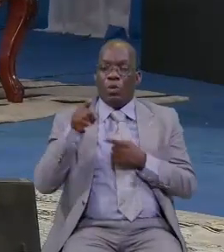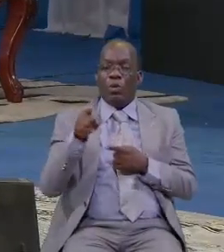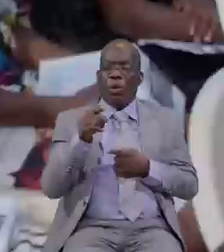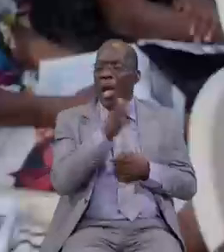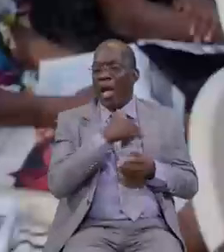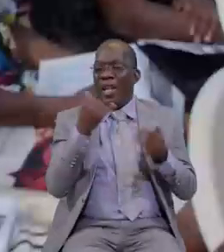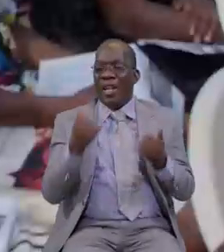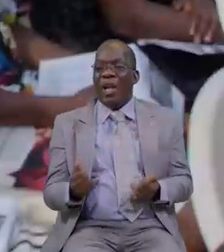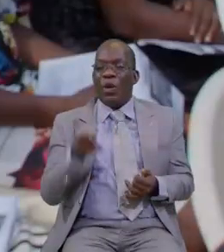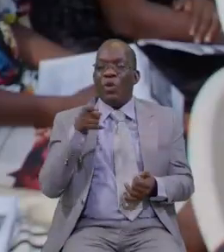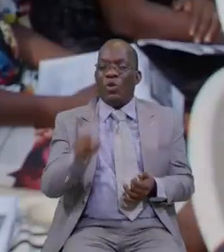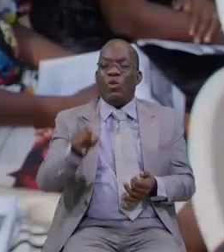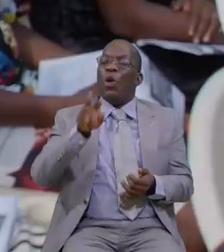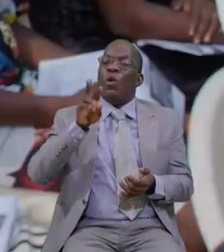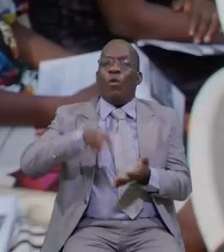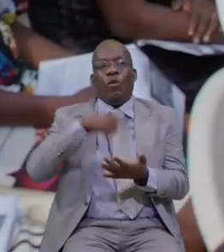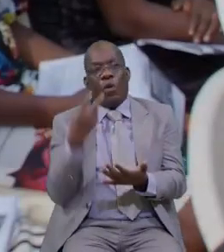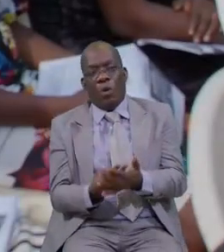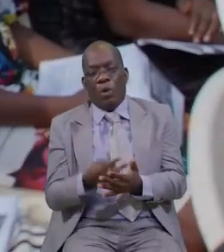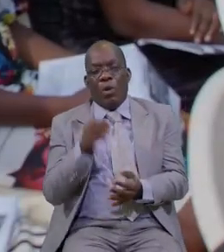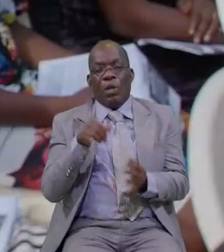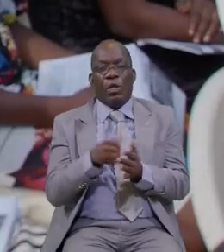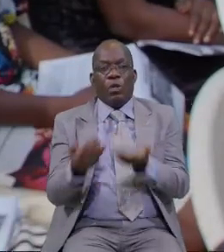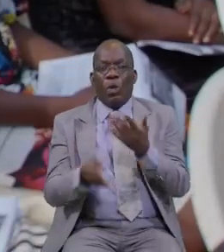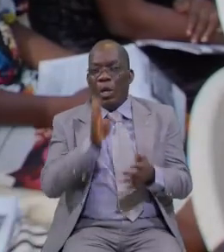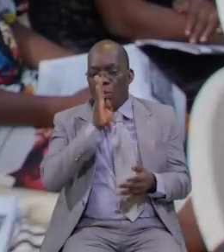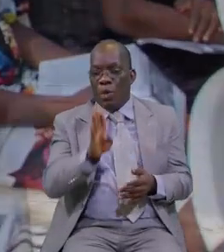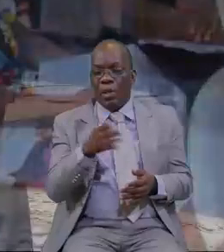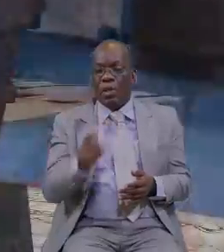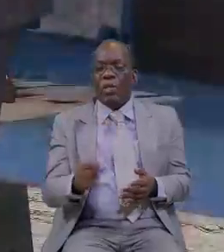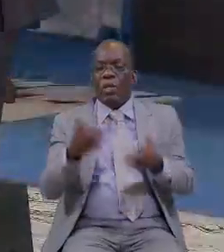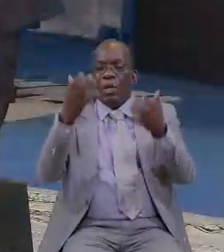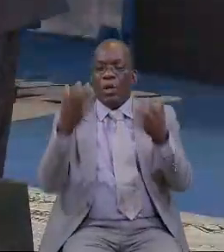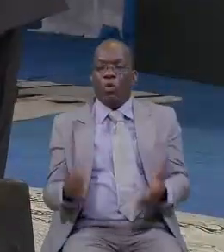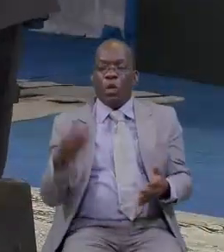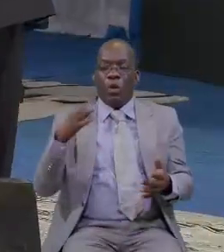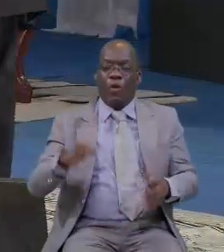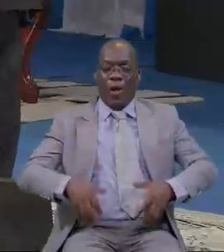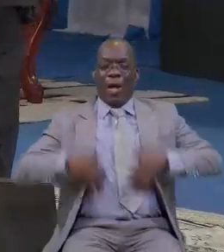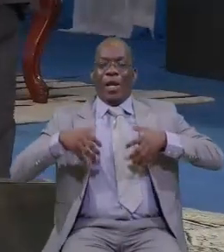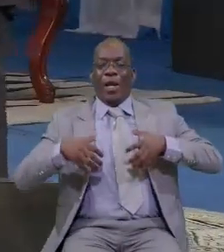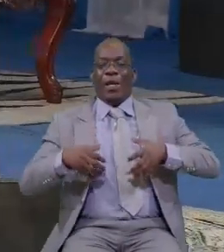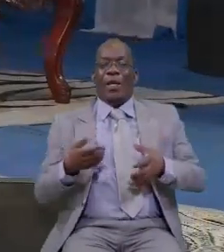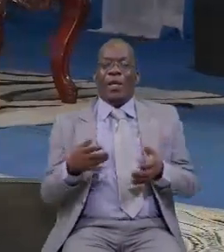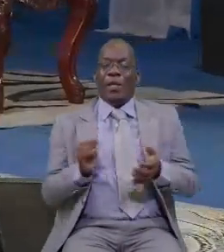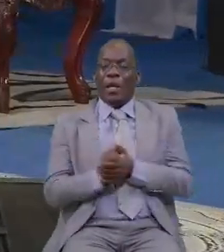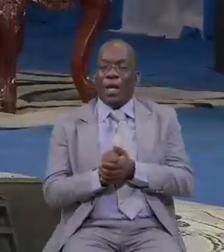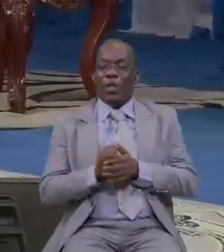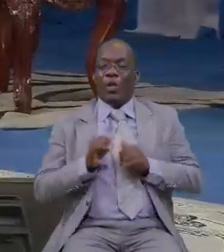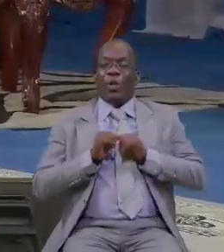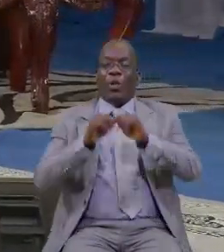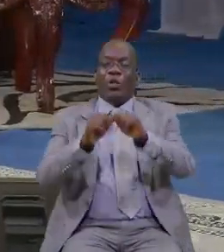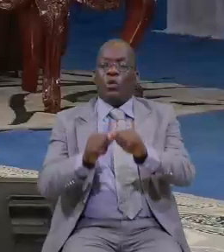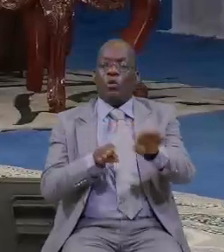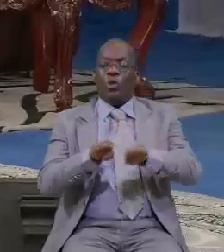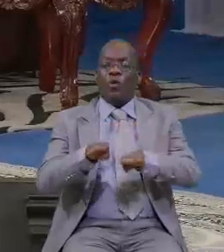down. It might be the weight of anger, that habitual attitude of anger,